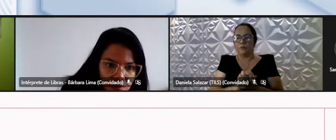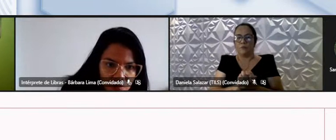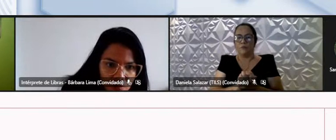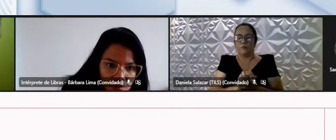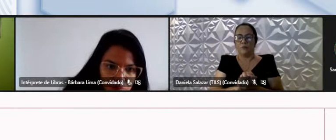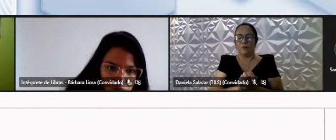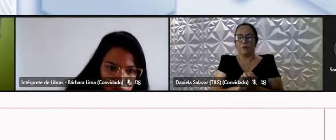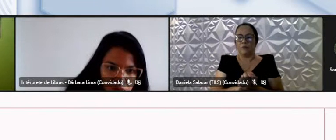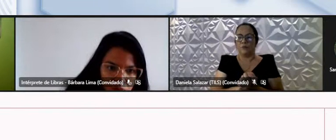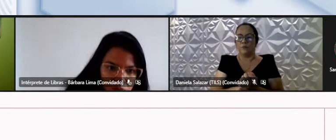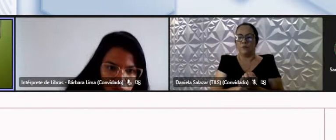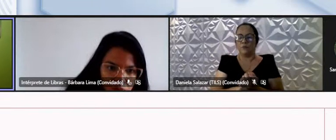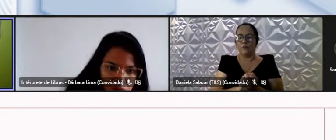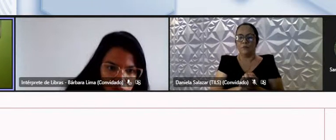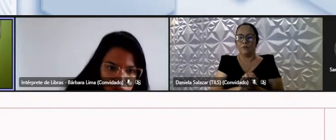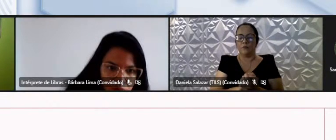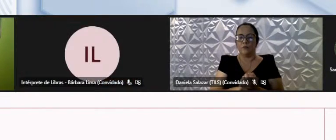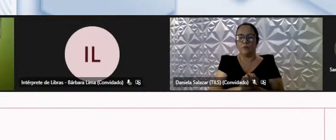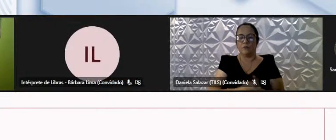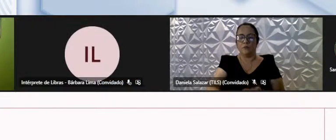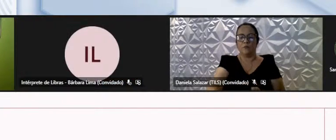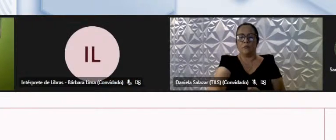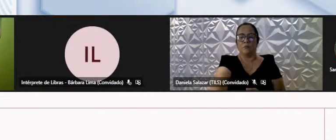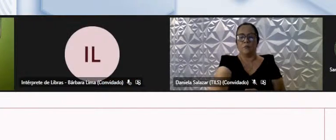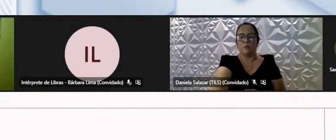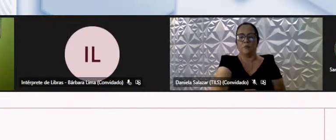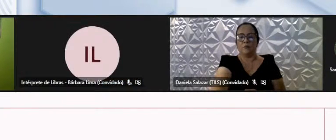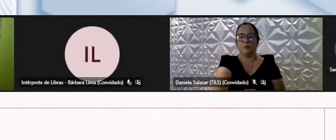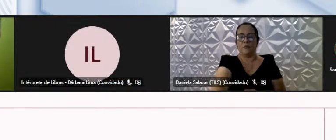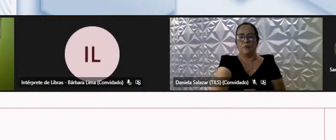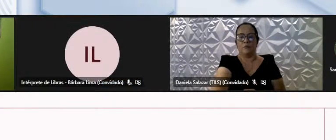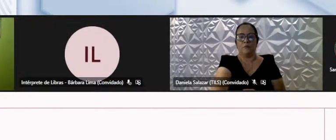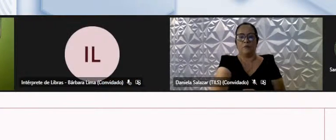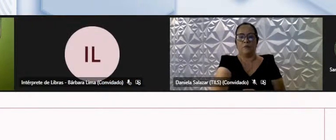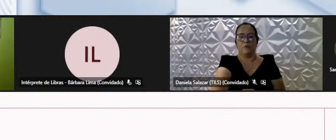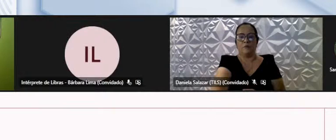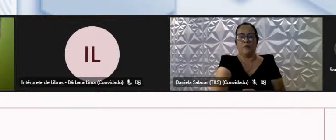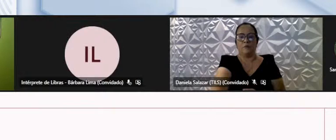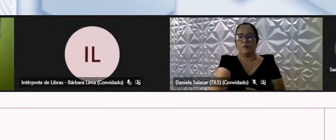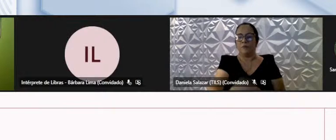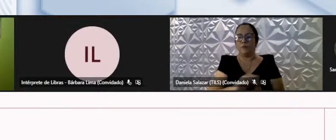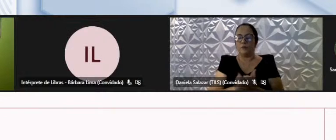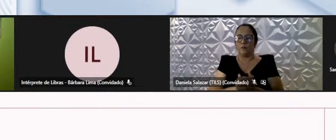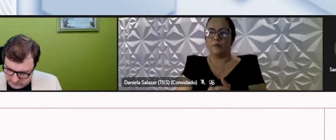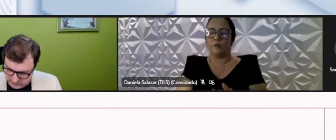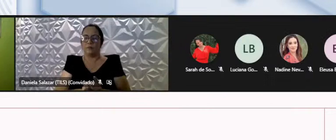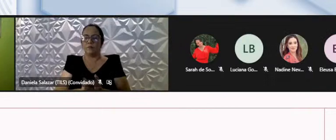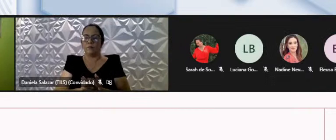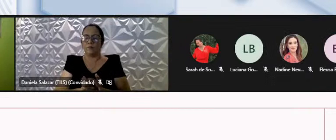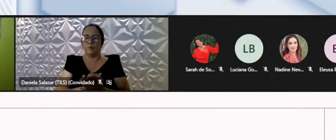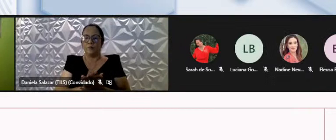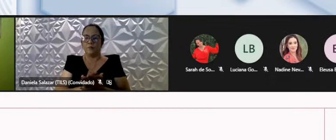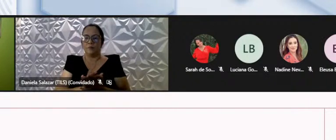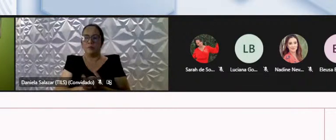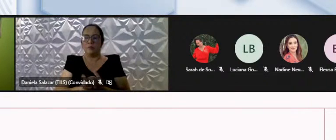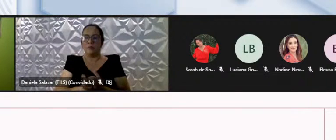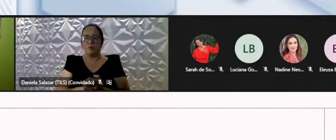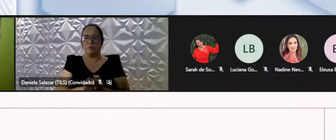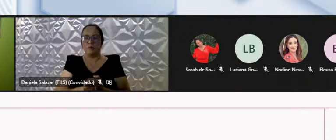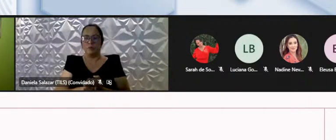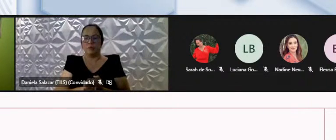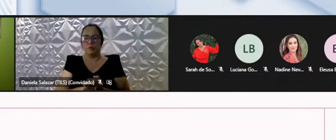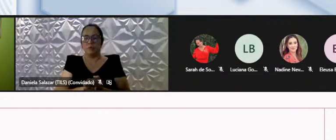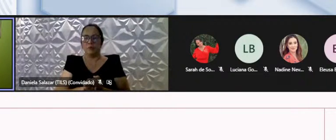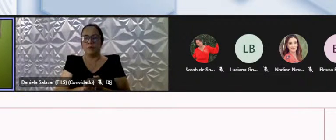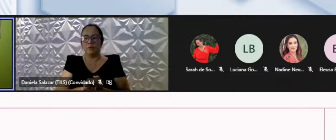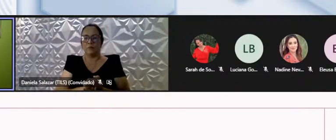restored by the assurances they get from the perpetrator, and they also see the perpetrator as just a human being rather than a monster.